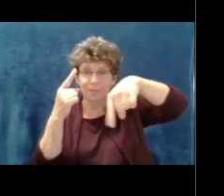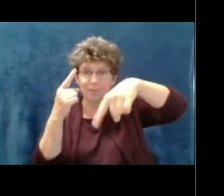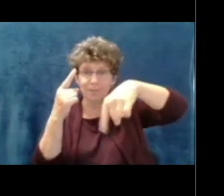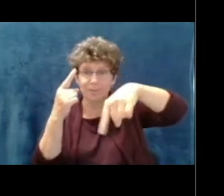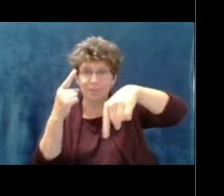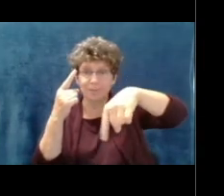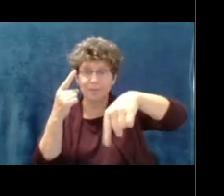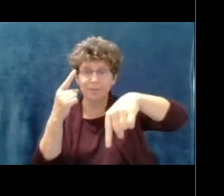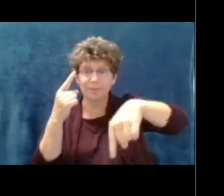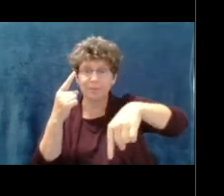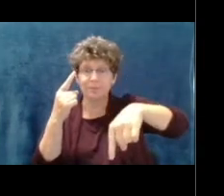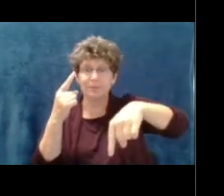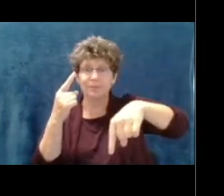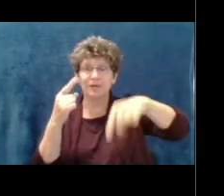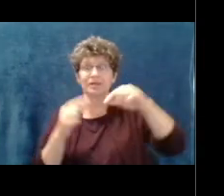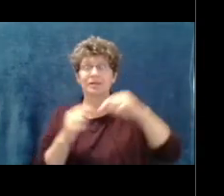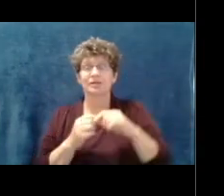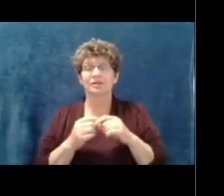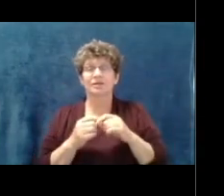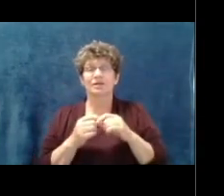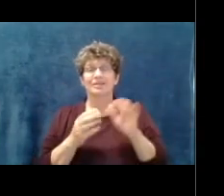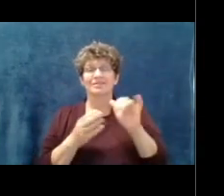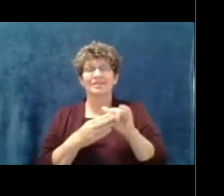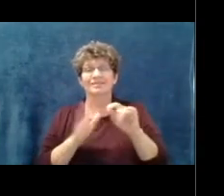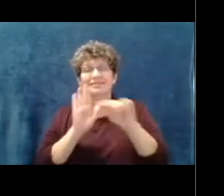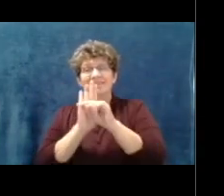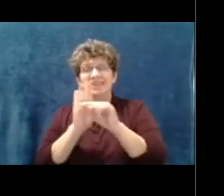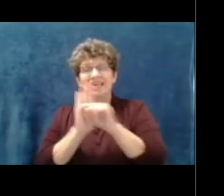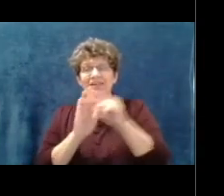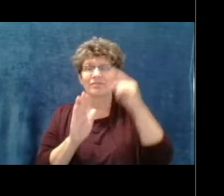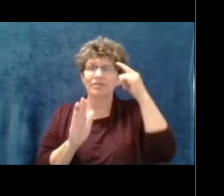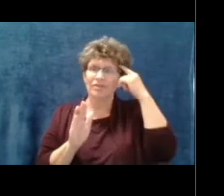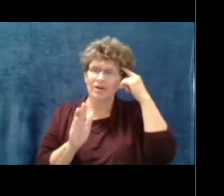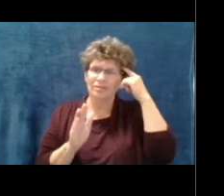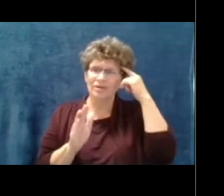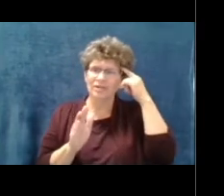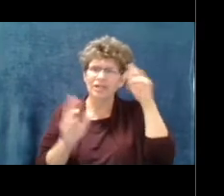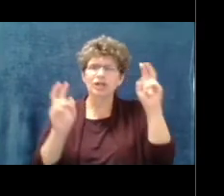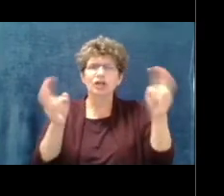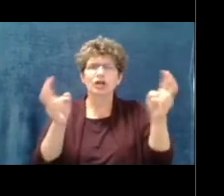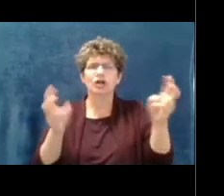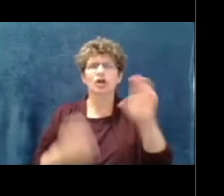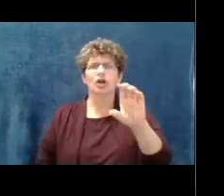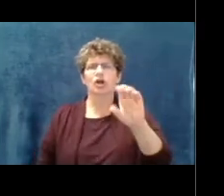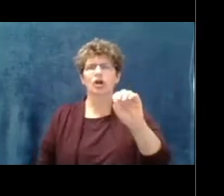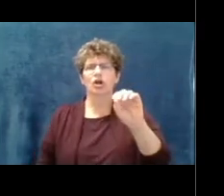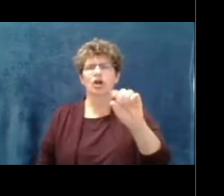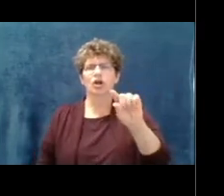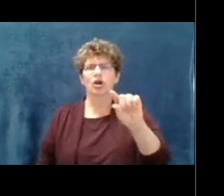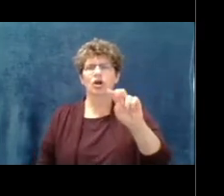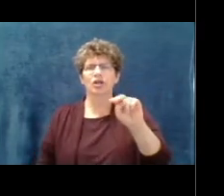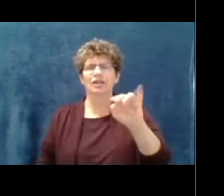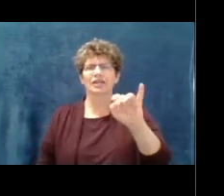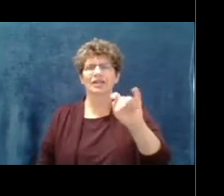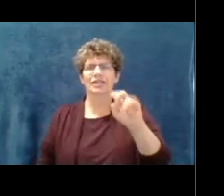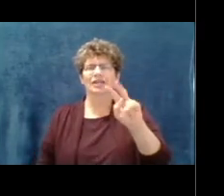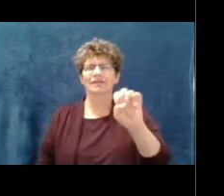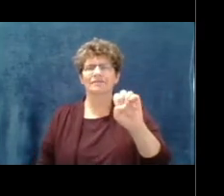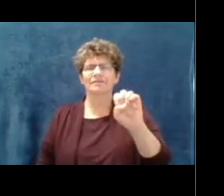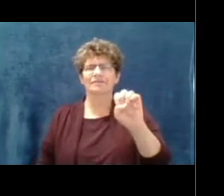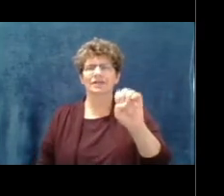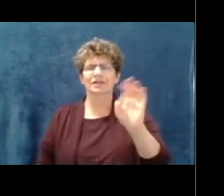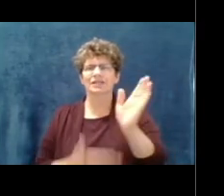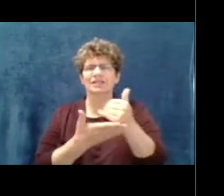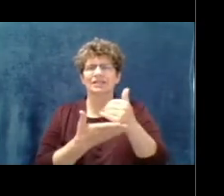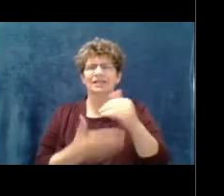These negative thought patterns, these cognitive distortions are what we call them. The wonderful thing about this is we can flip this thing upside